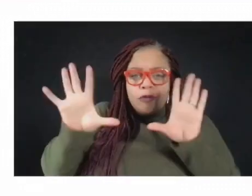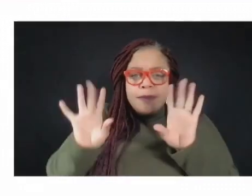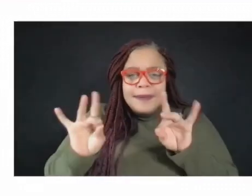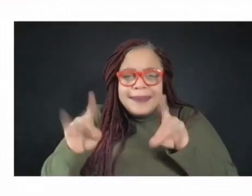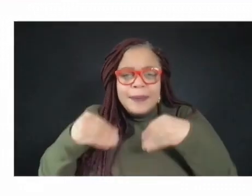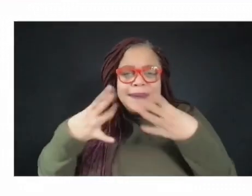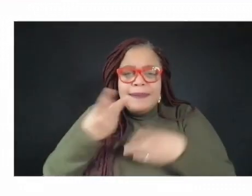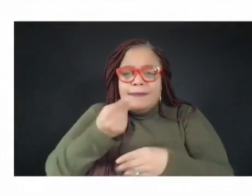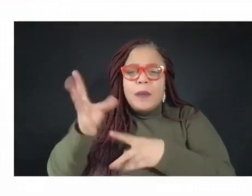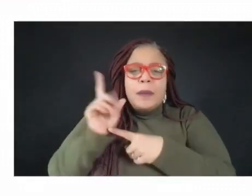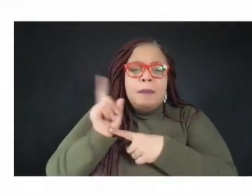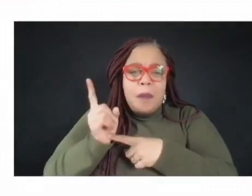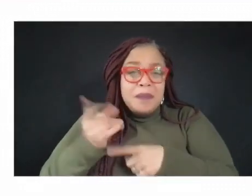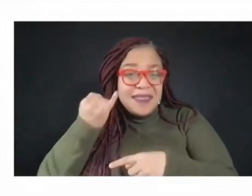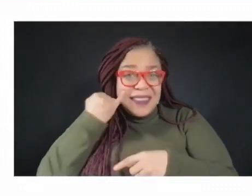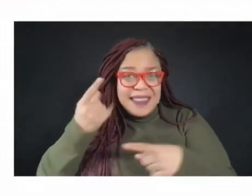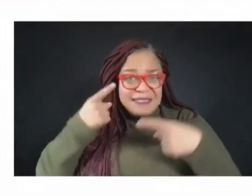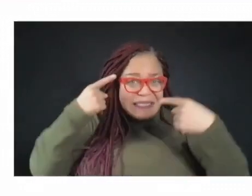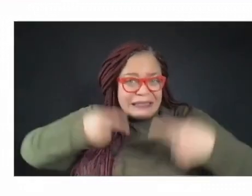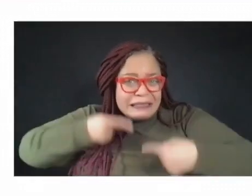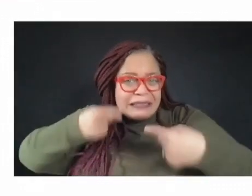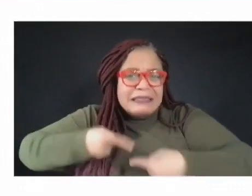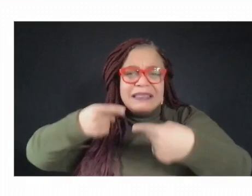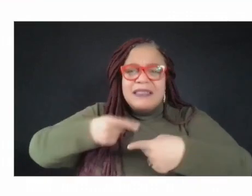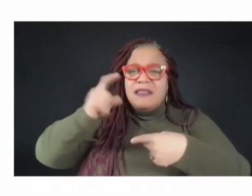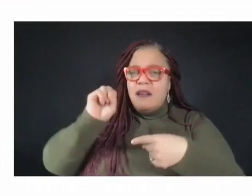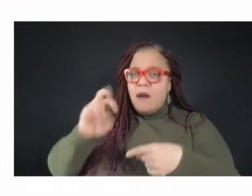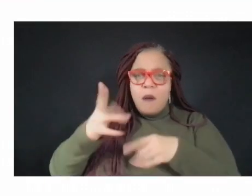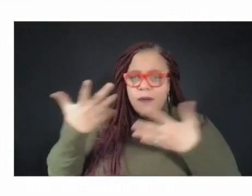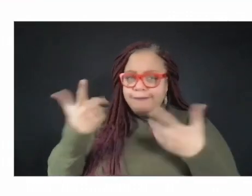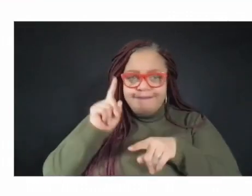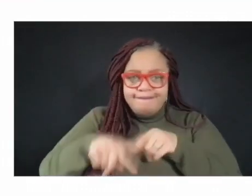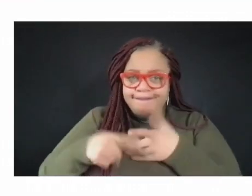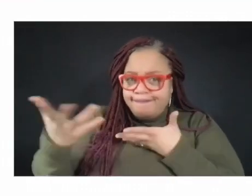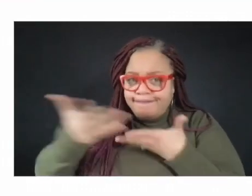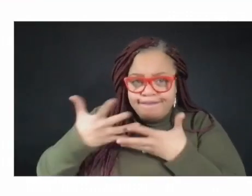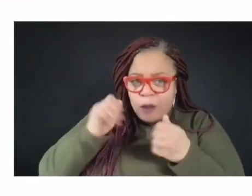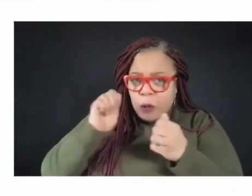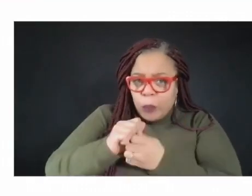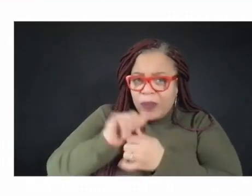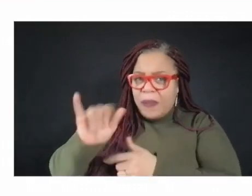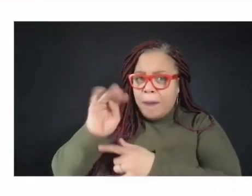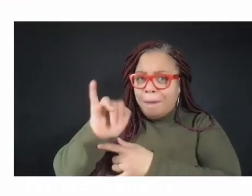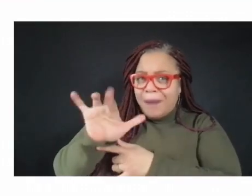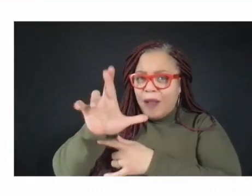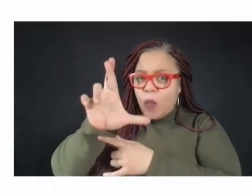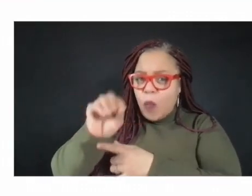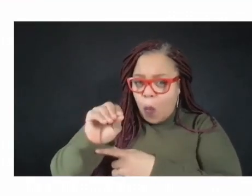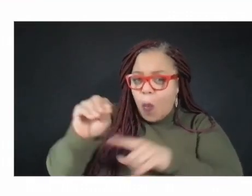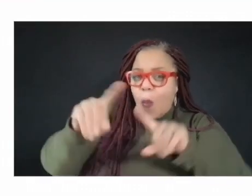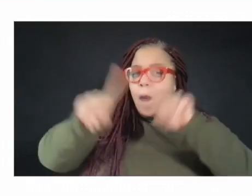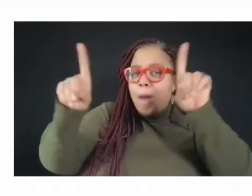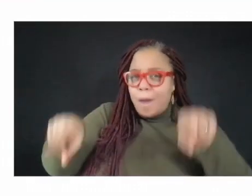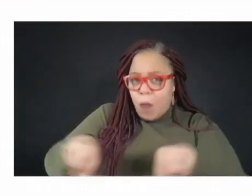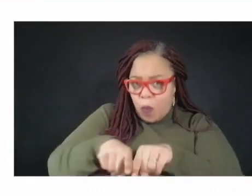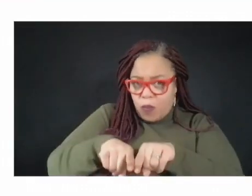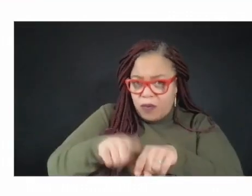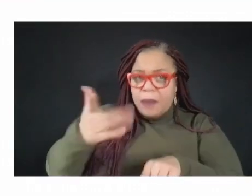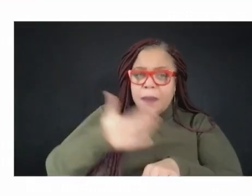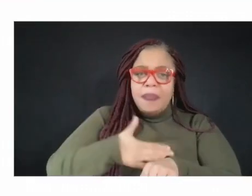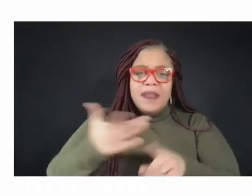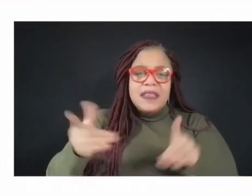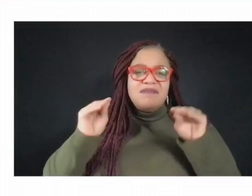or aren't able to engage with the Miro board, please do put your comments in the Q&A